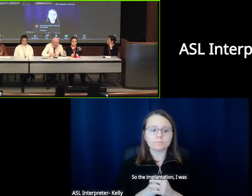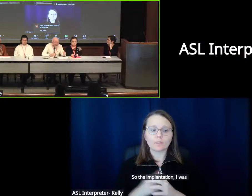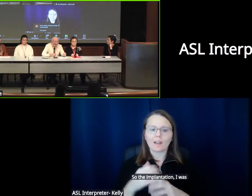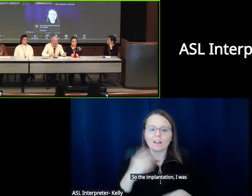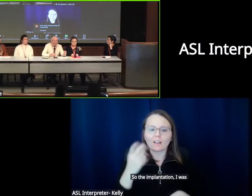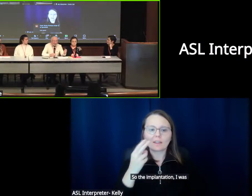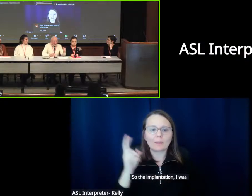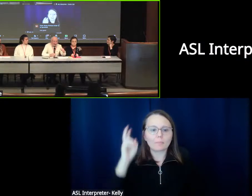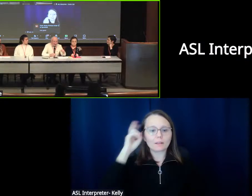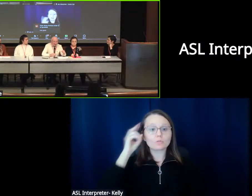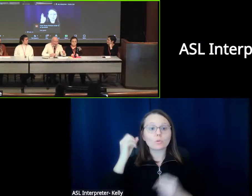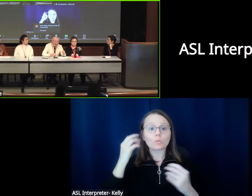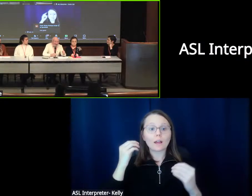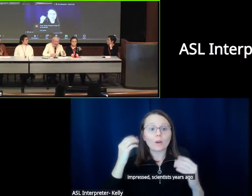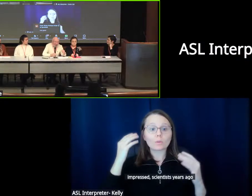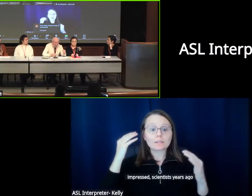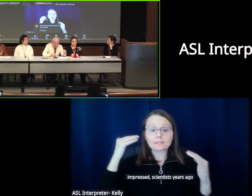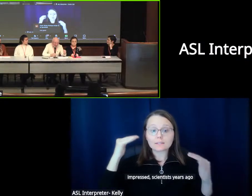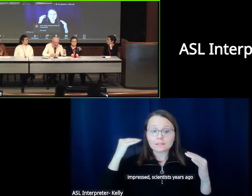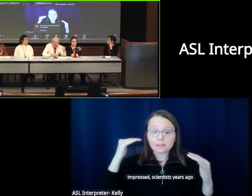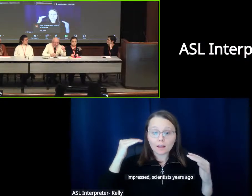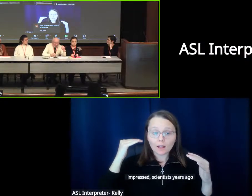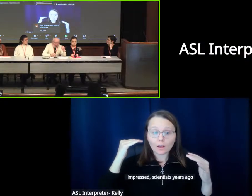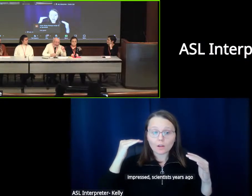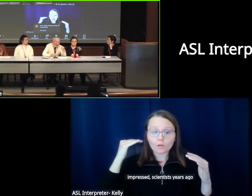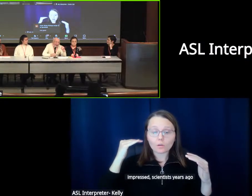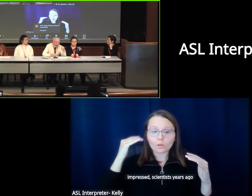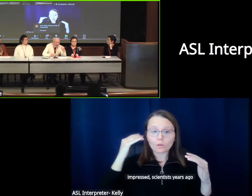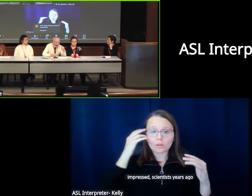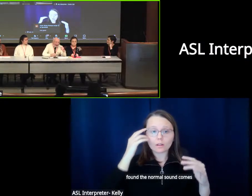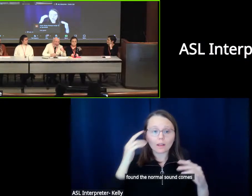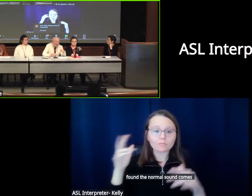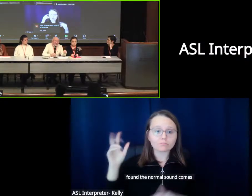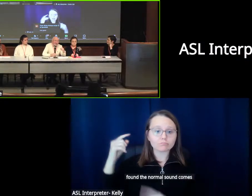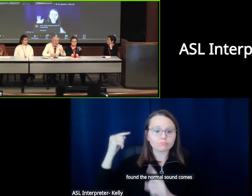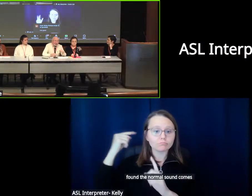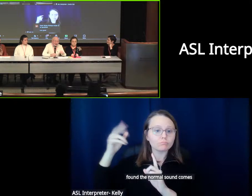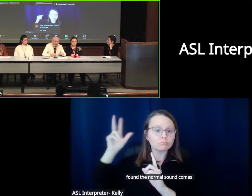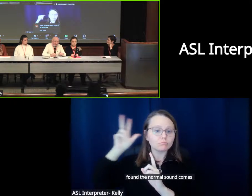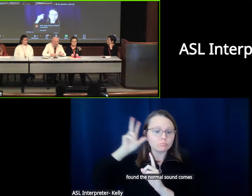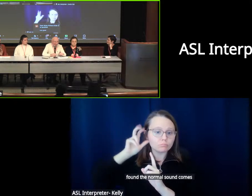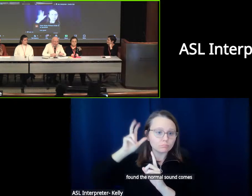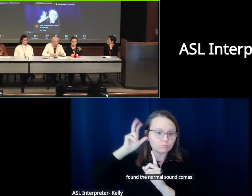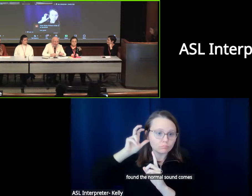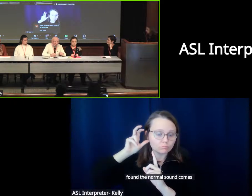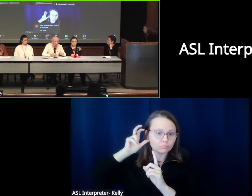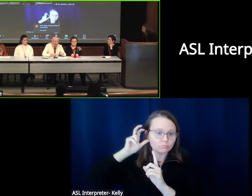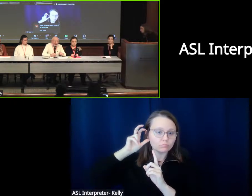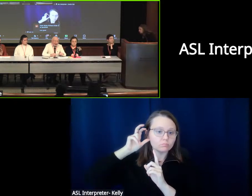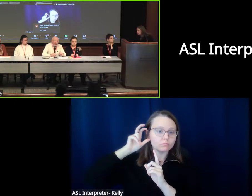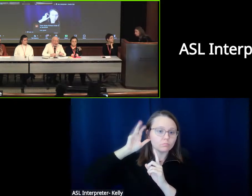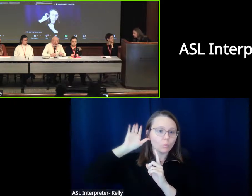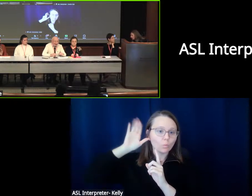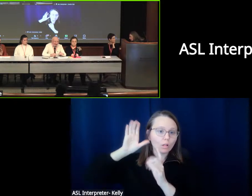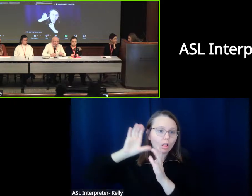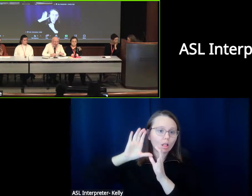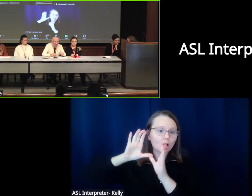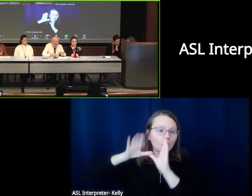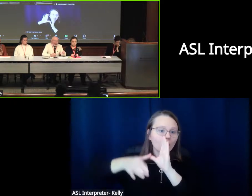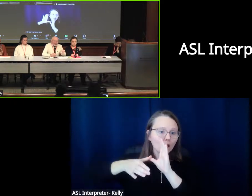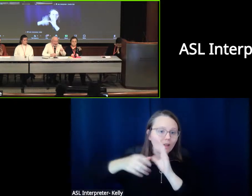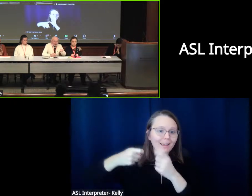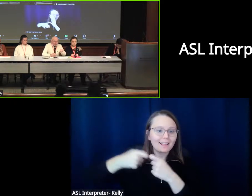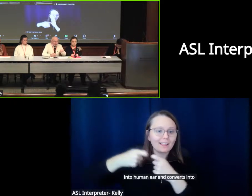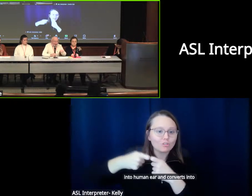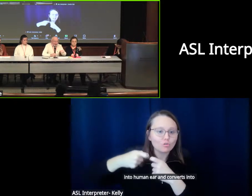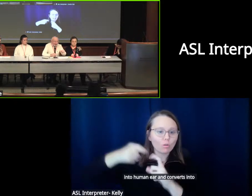sound comes into human ear and converts into electrical pulses,